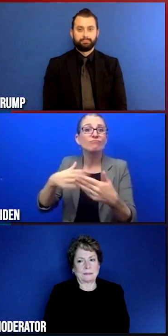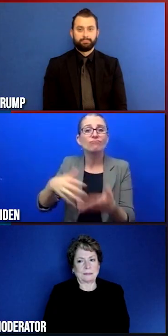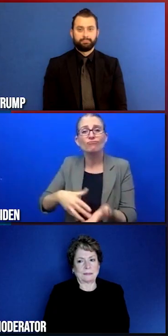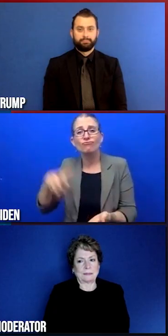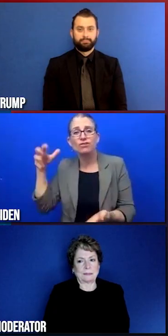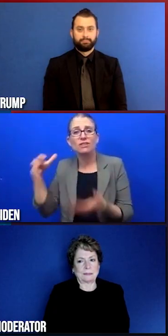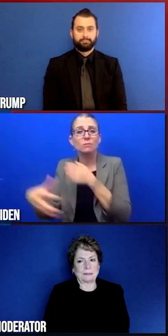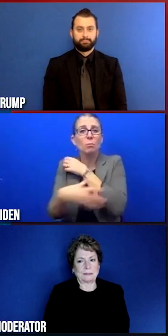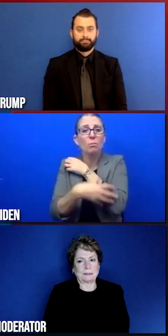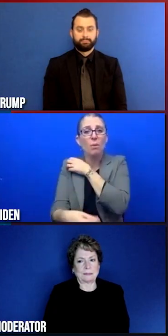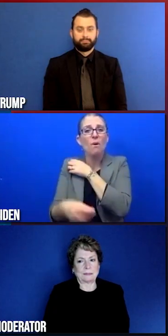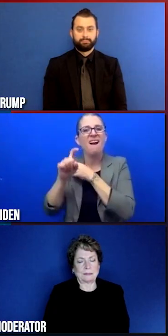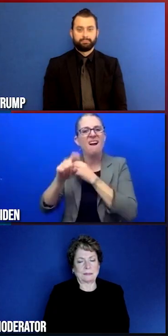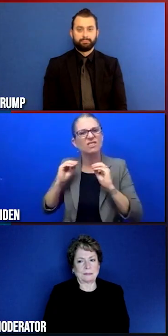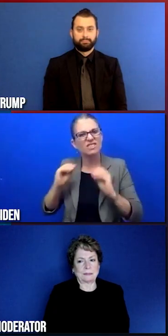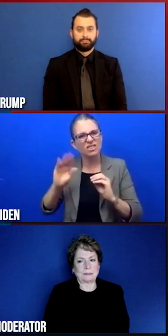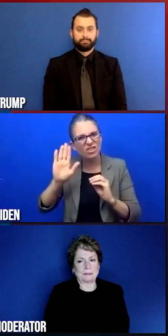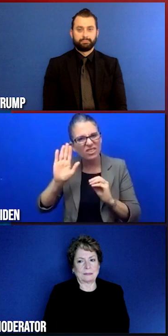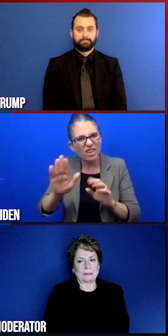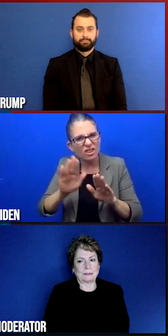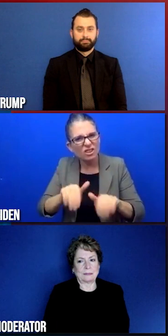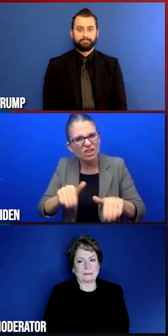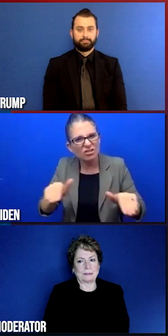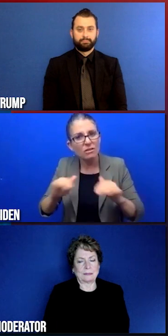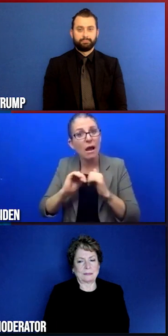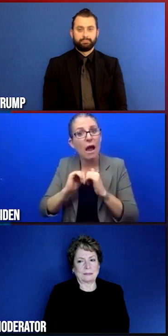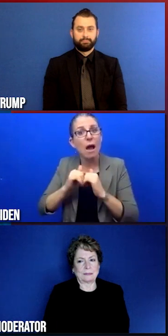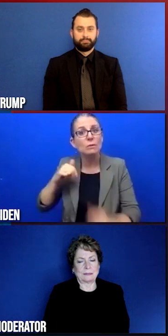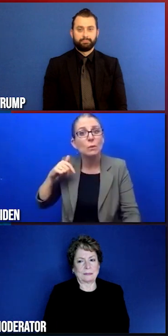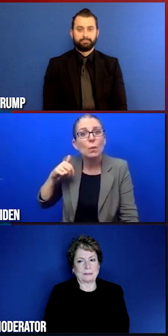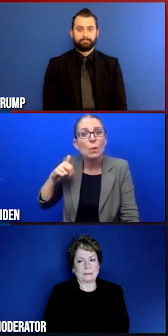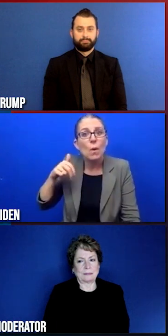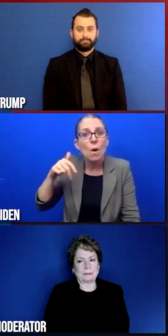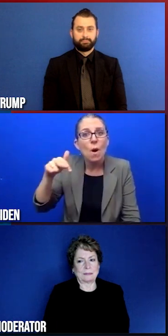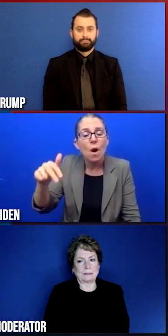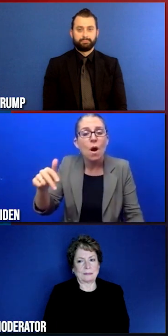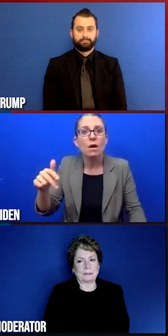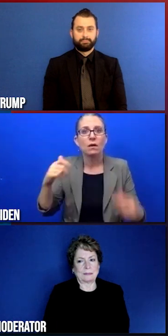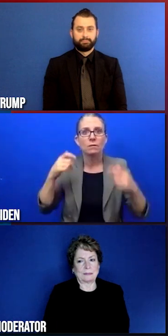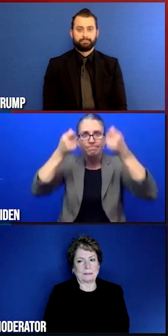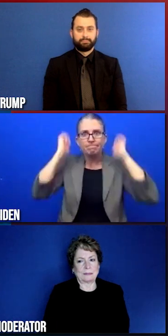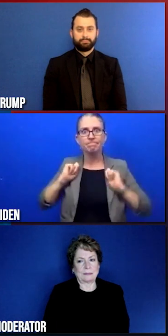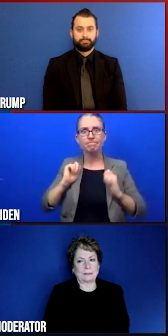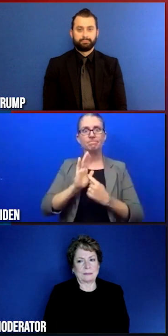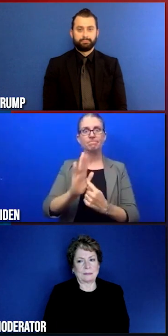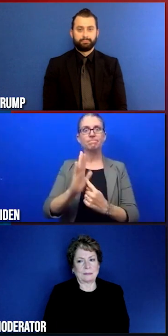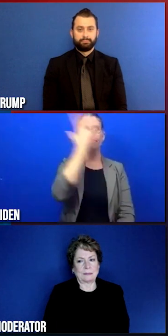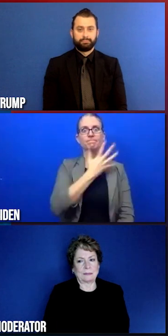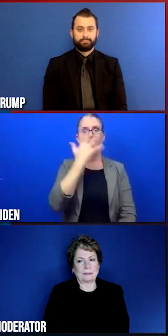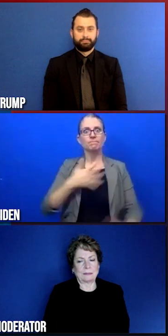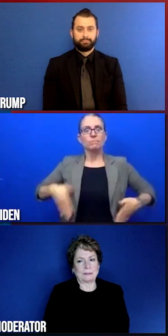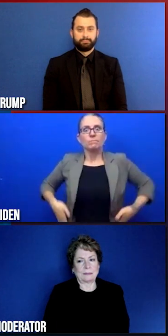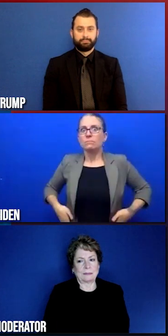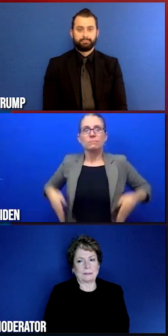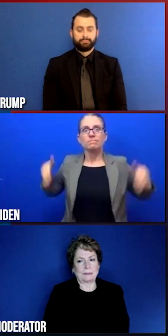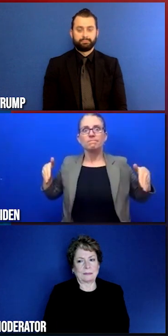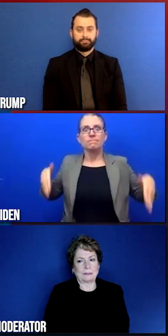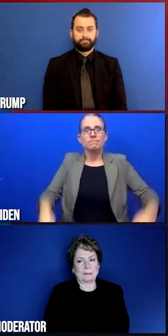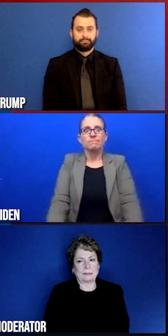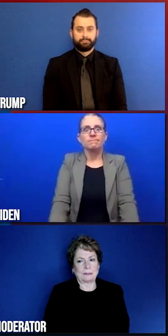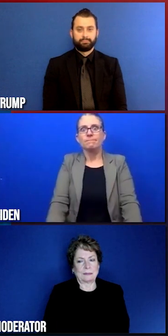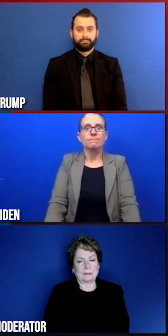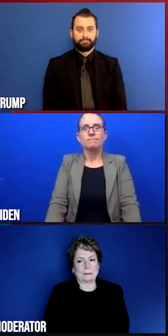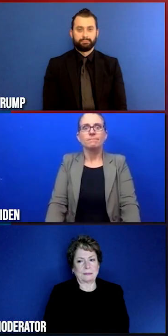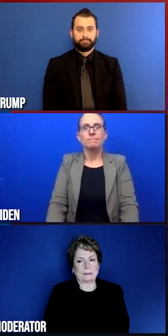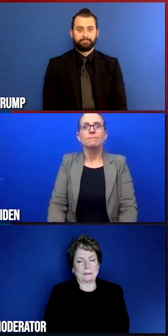have a hoodie on when you go across the street. Making sure that you, in fact, if you get pulled over, yes, sir, no, sir, hands on